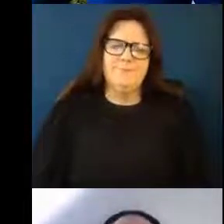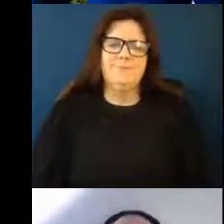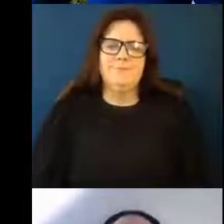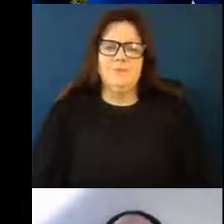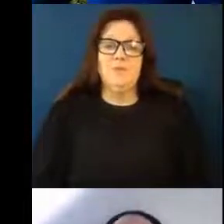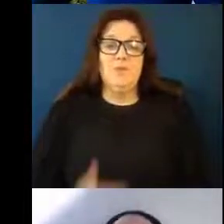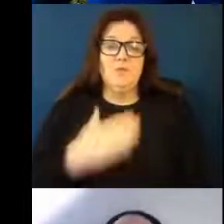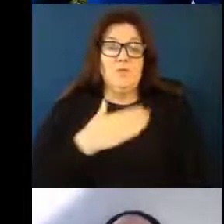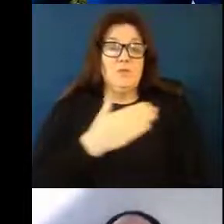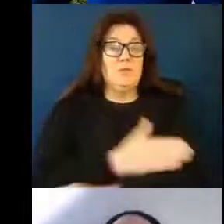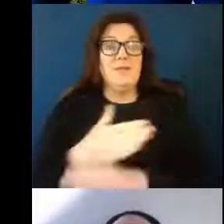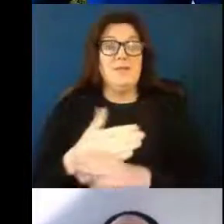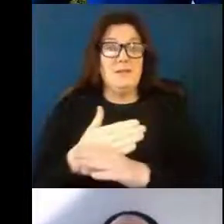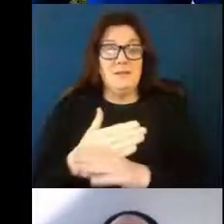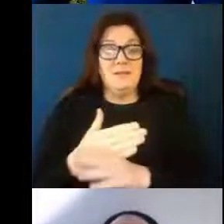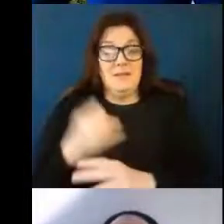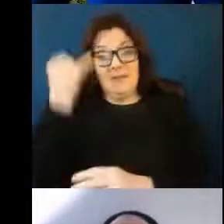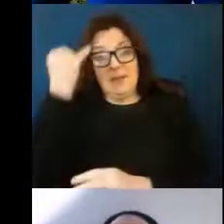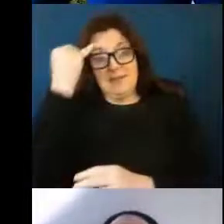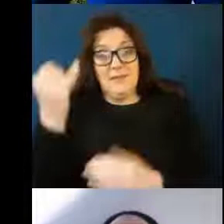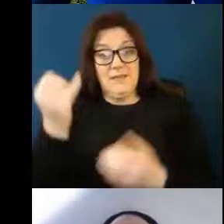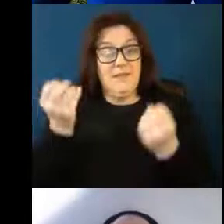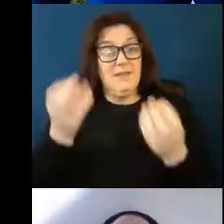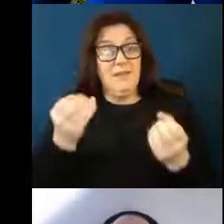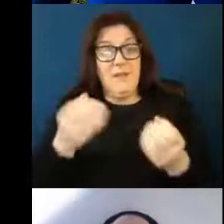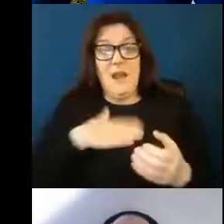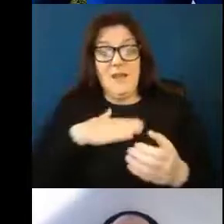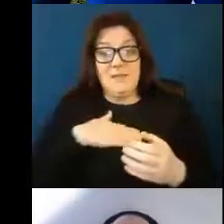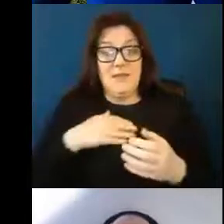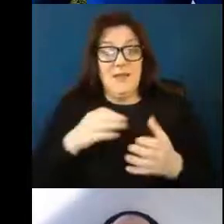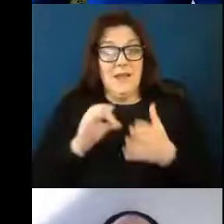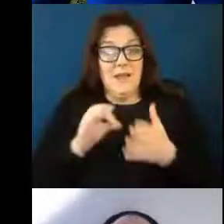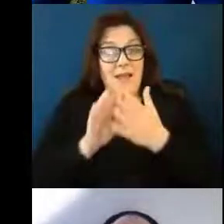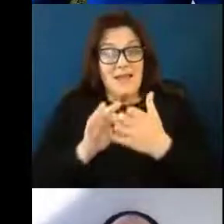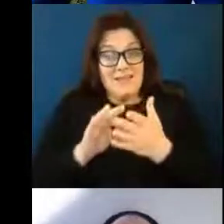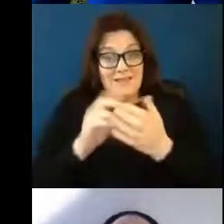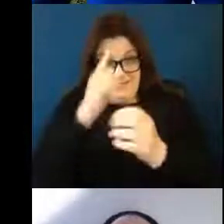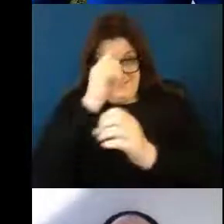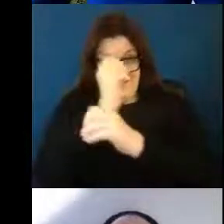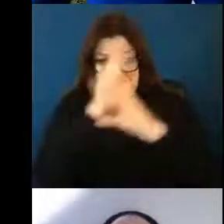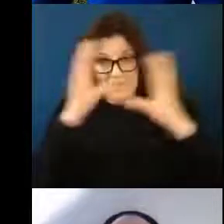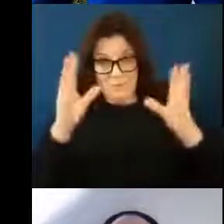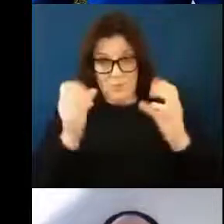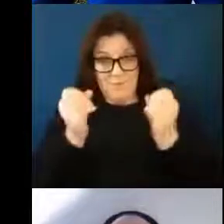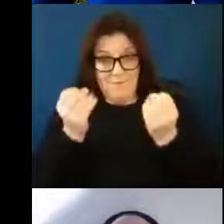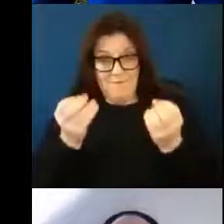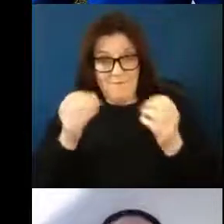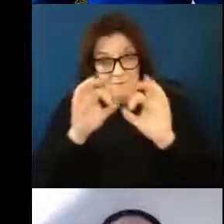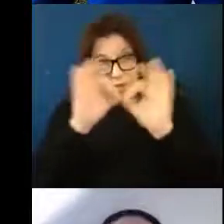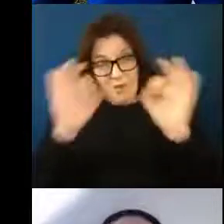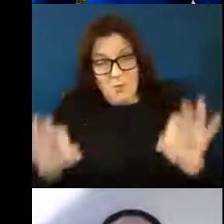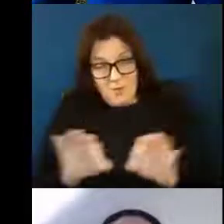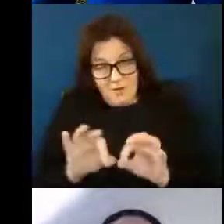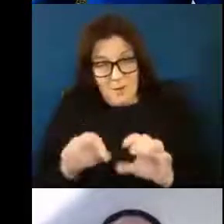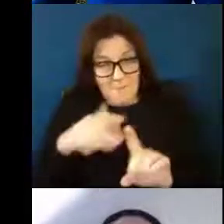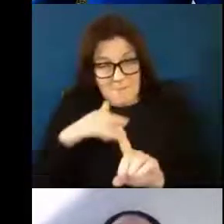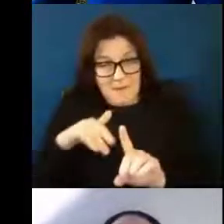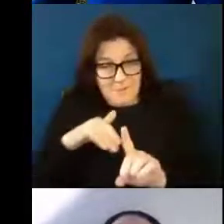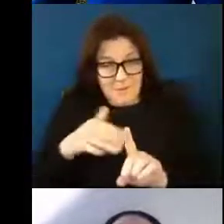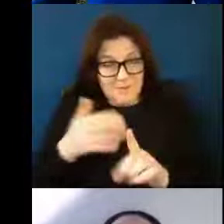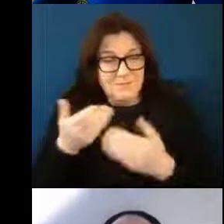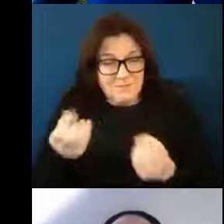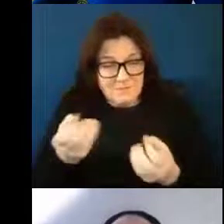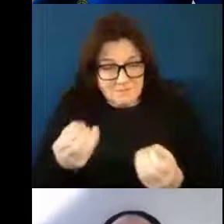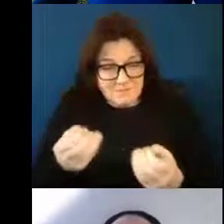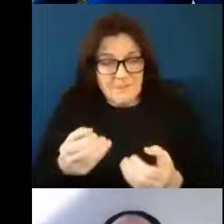the session, what I'd like to do is to provide you with some guiding conceptual frameworks and a background. And